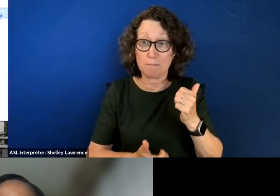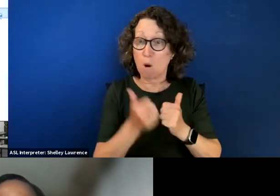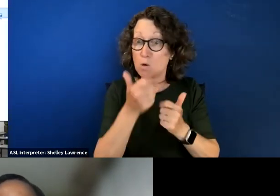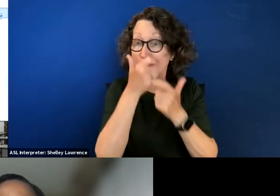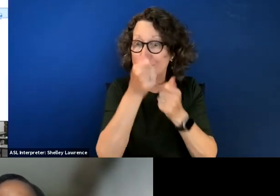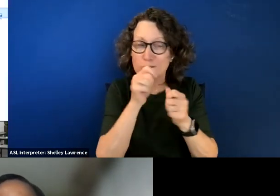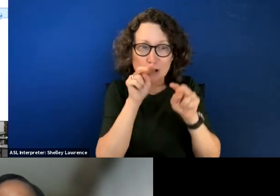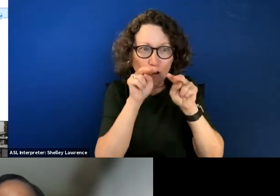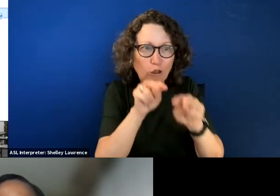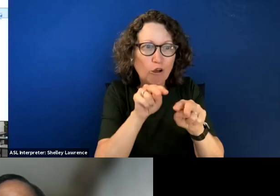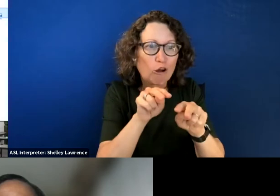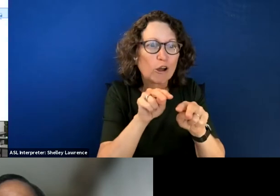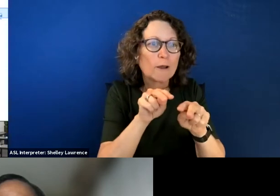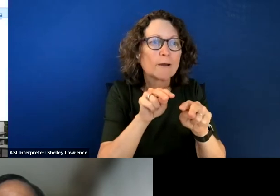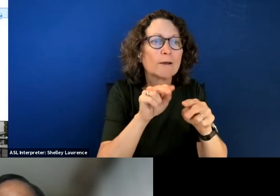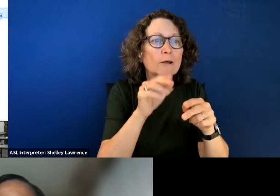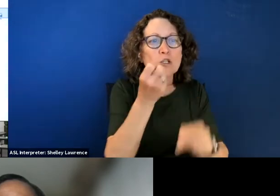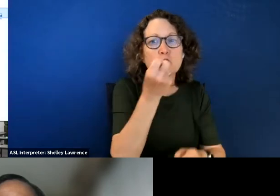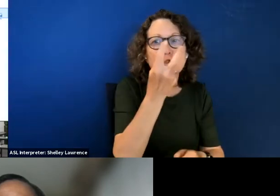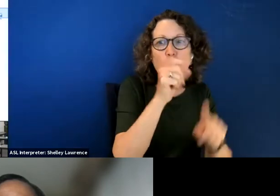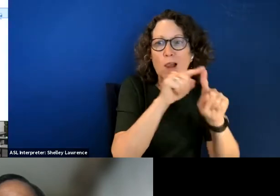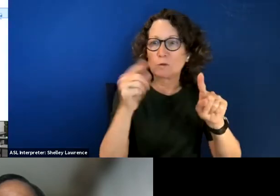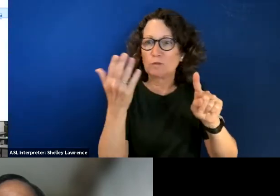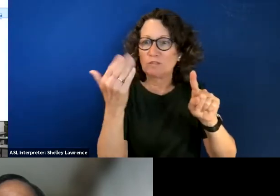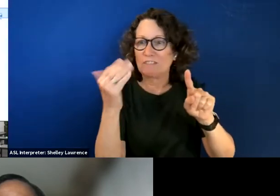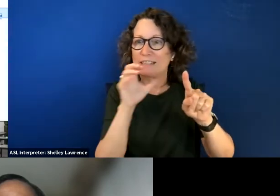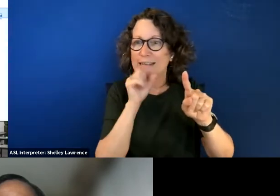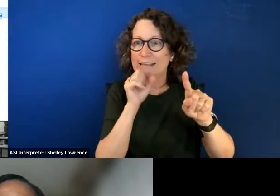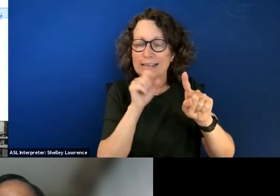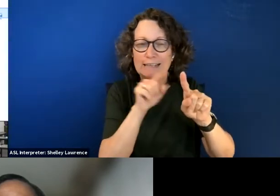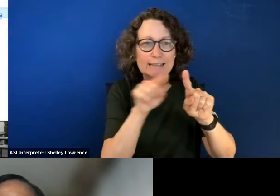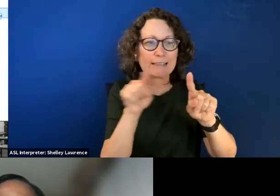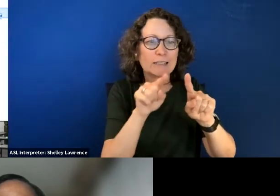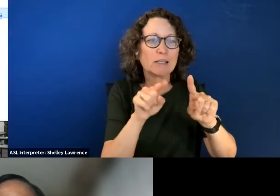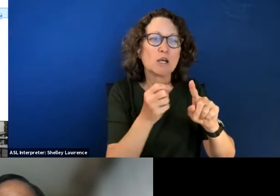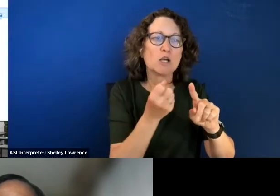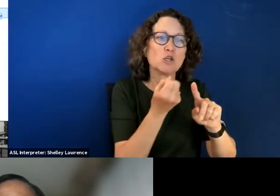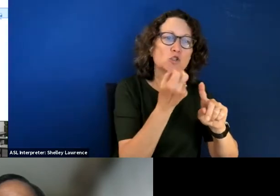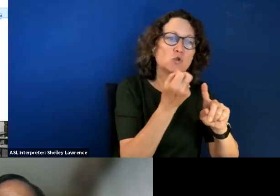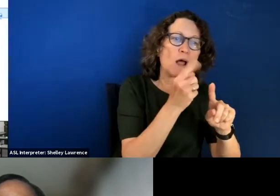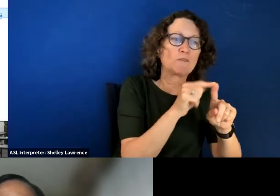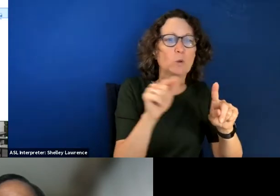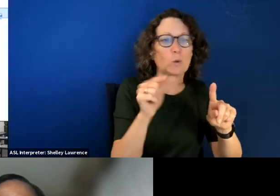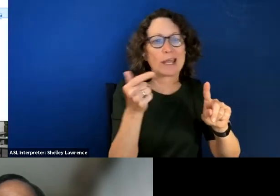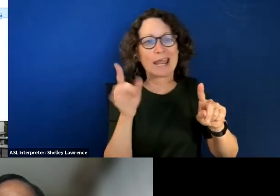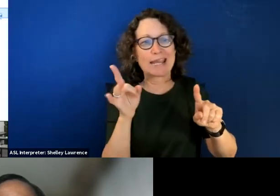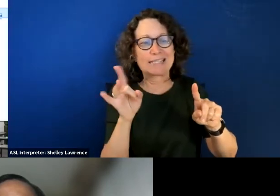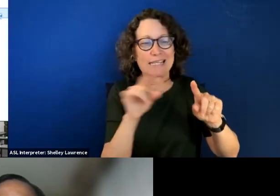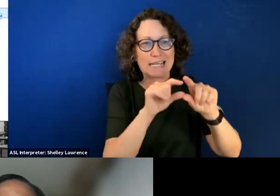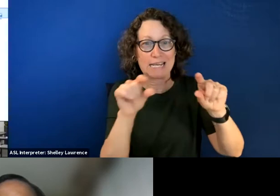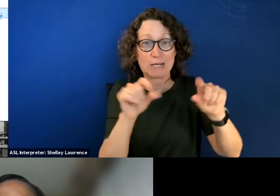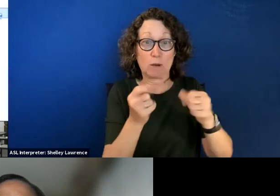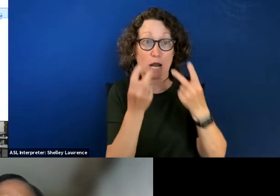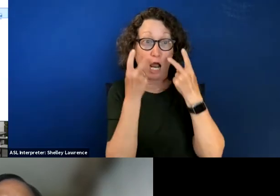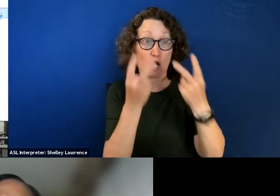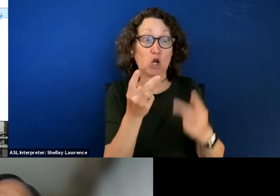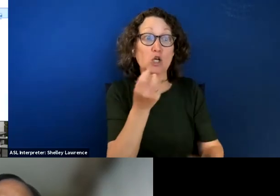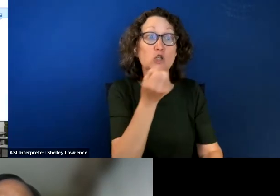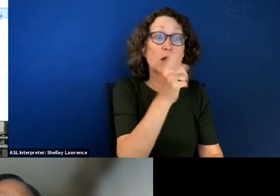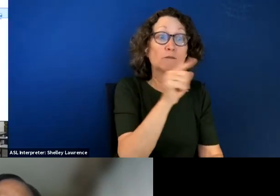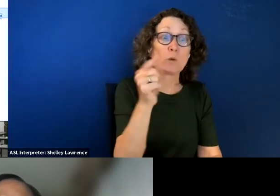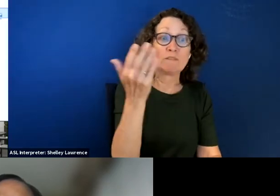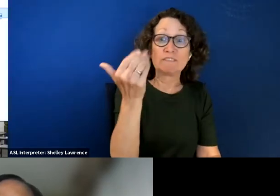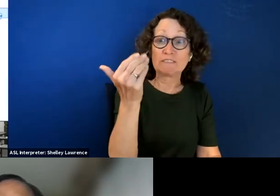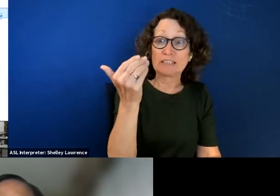interested in is that 12 to 15, 12 to 18 age group. And when I look to the 12 to